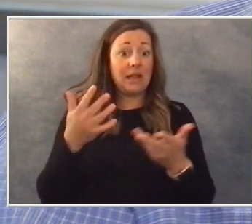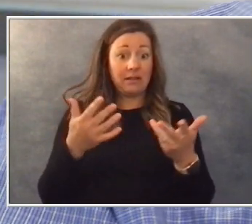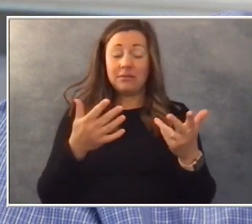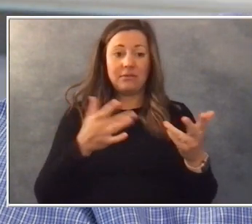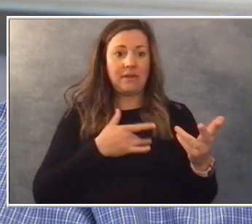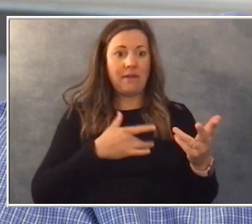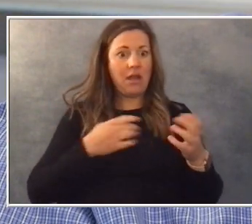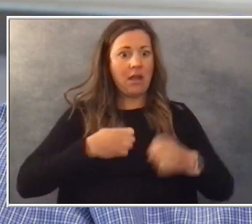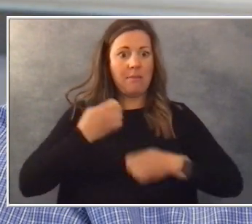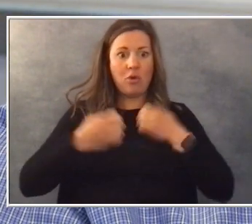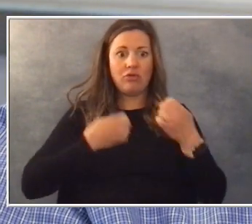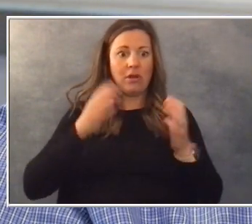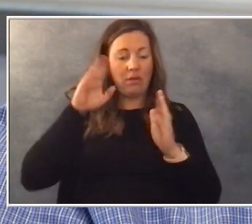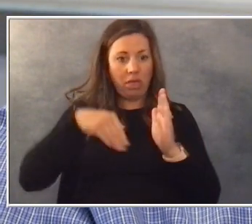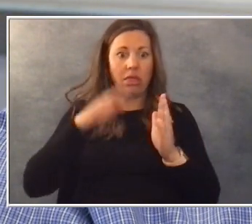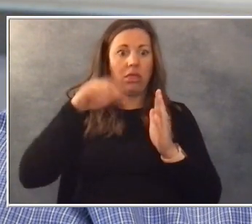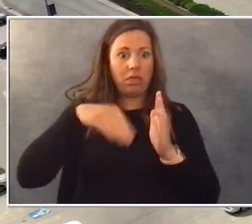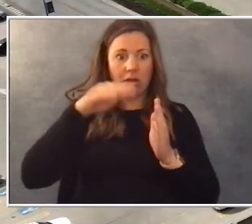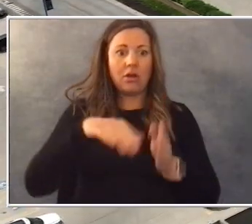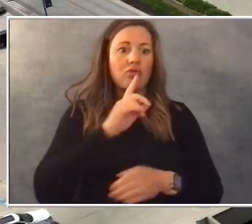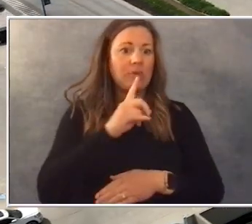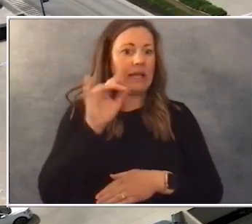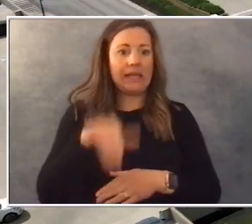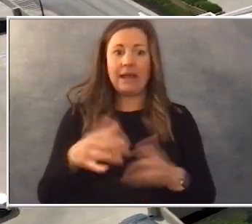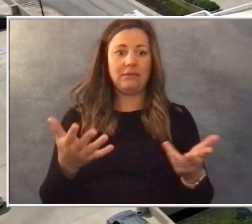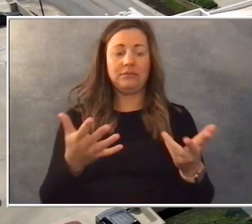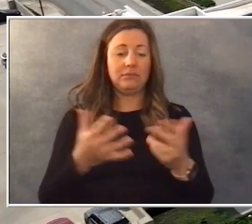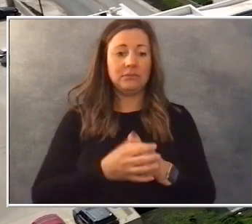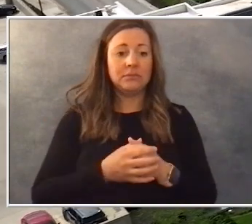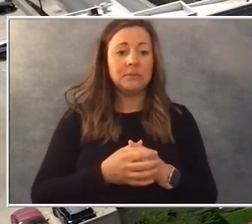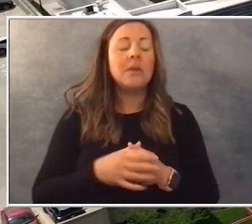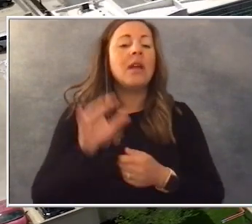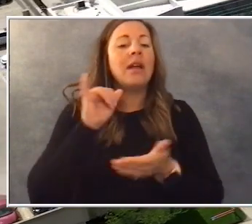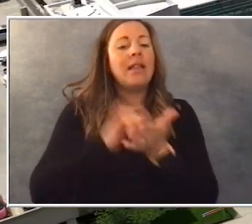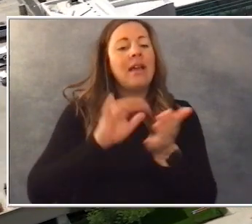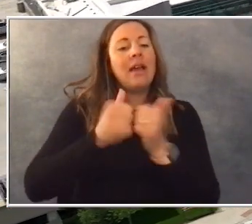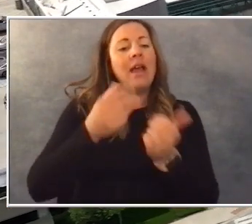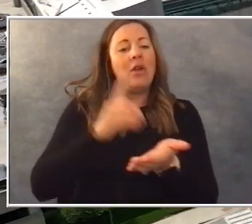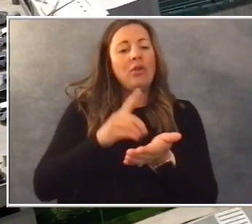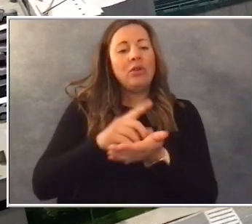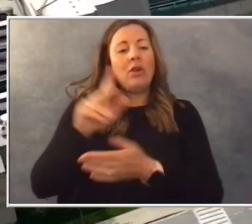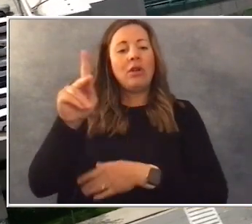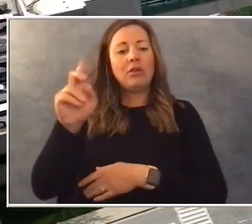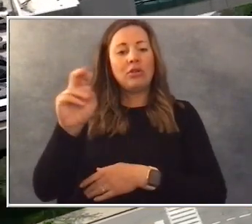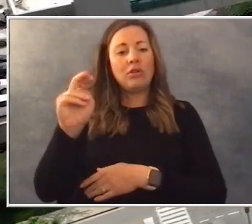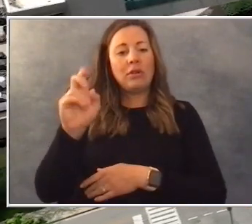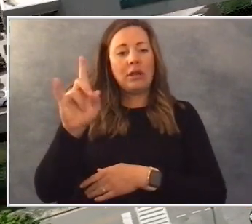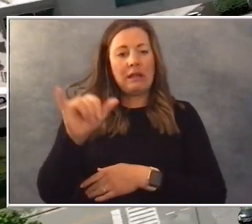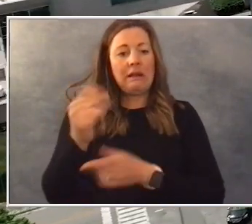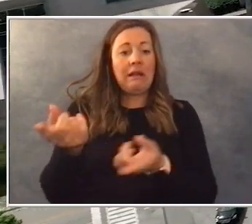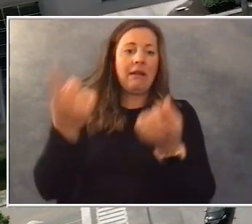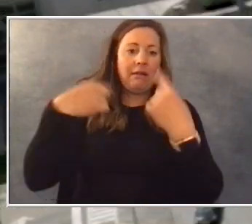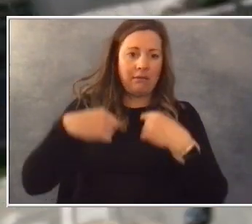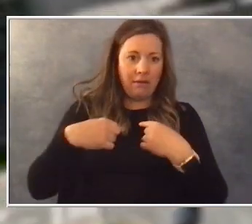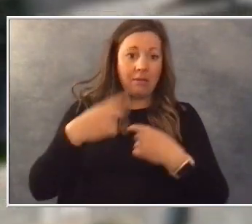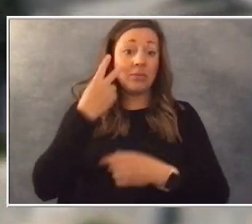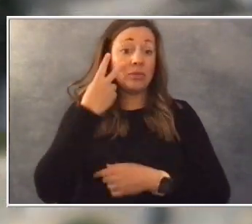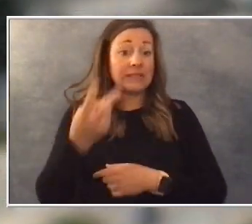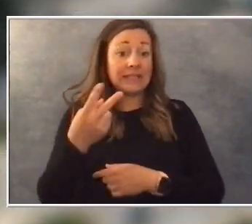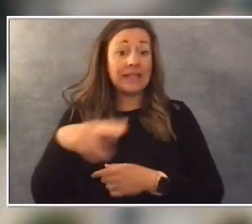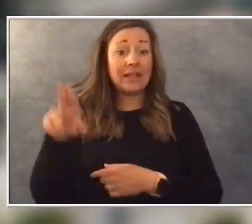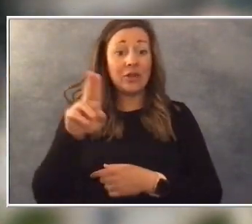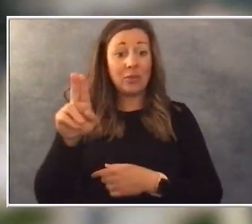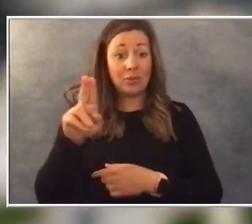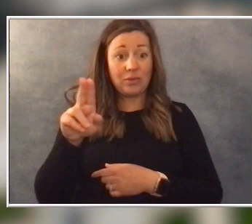you know, the emotional roller coaster. And that's how Dr. Michael Kennedy came to see the University of Kansas Health System